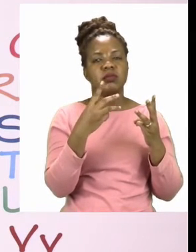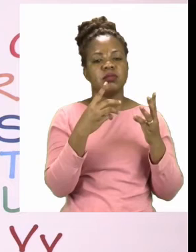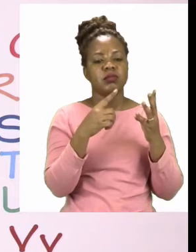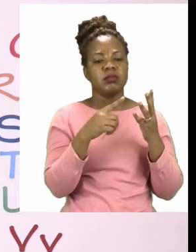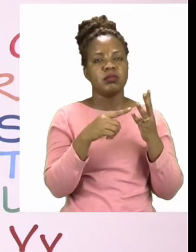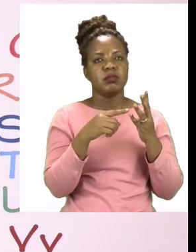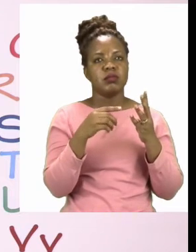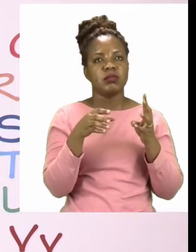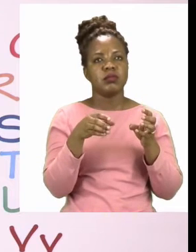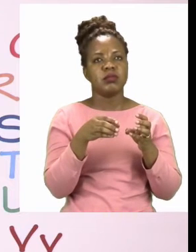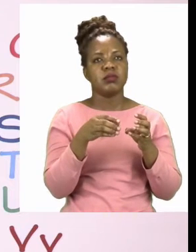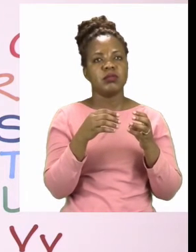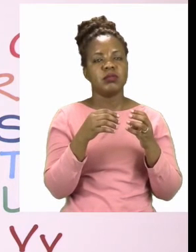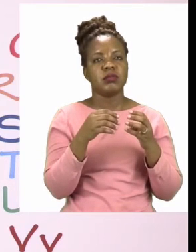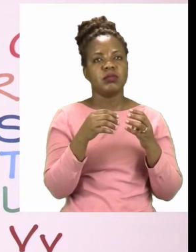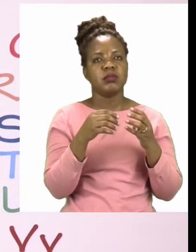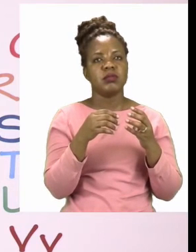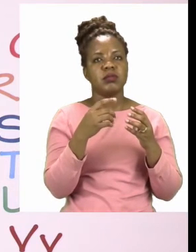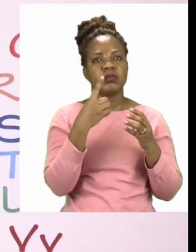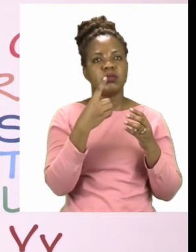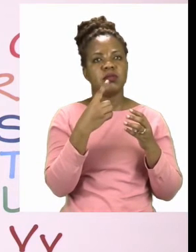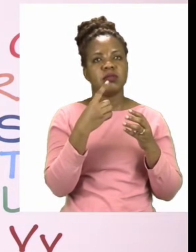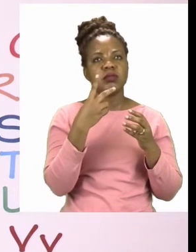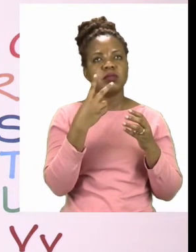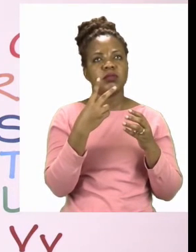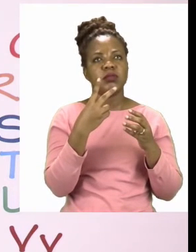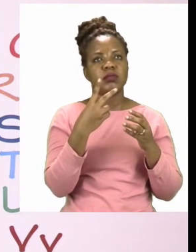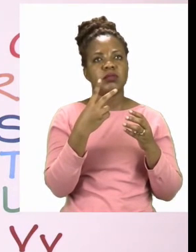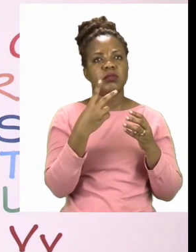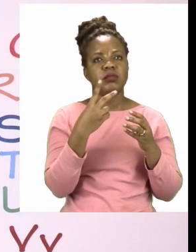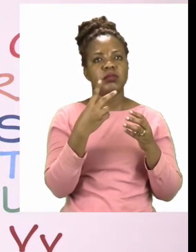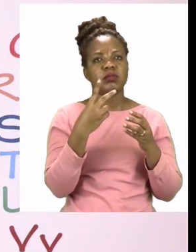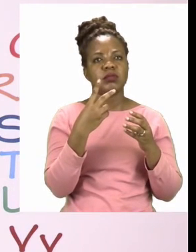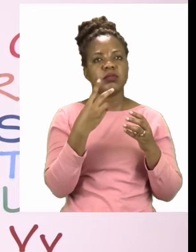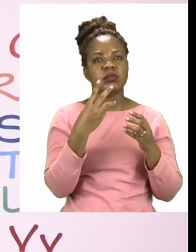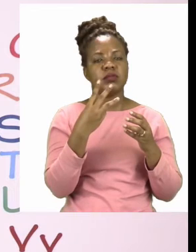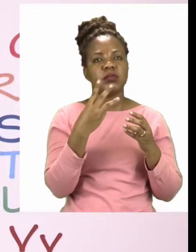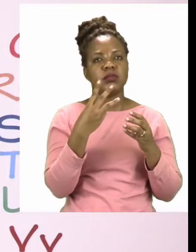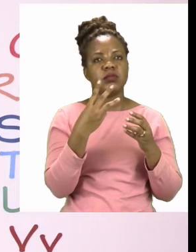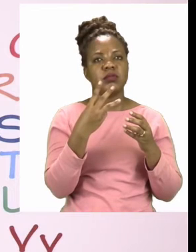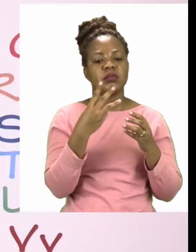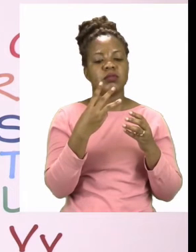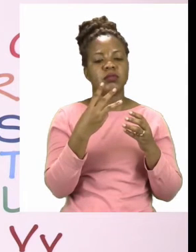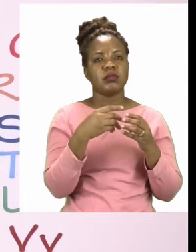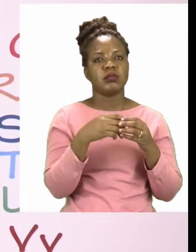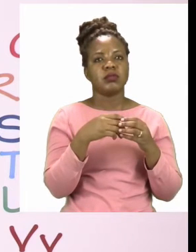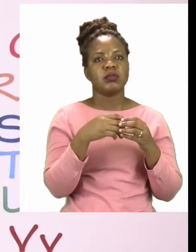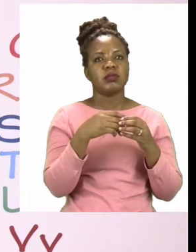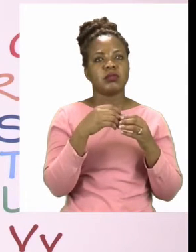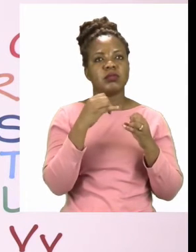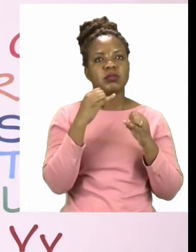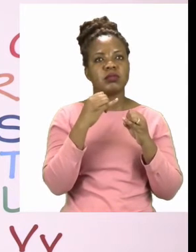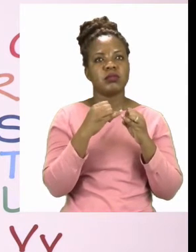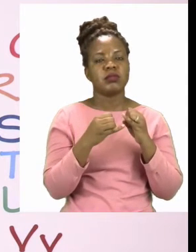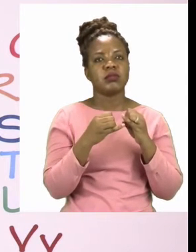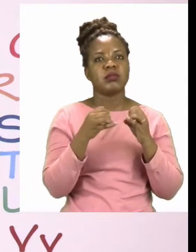3. Another set, 1, 2, 3. And the last set